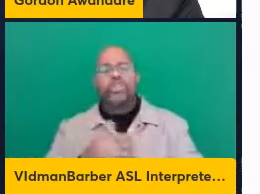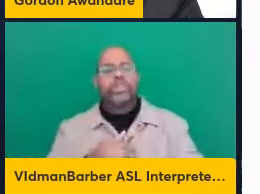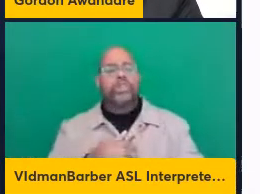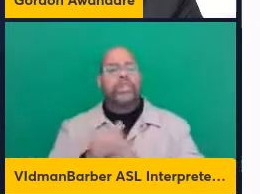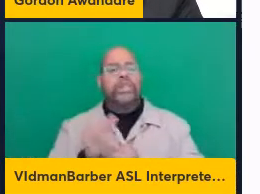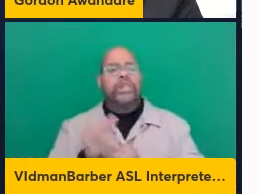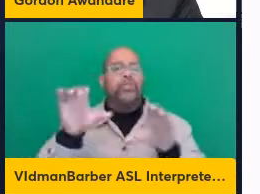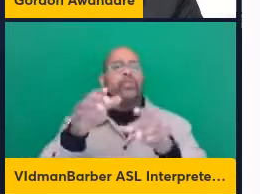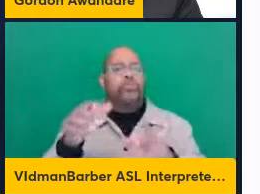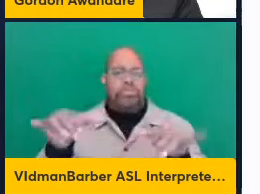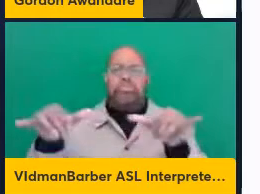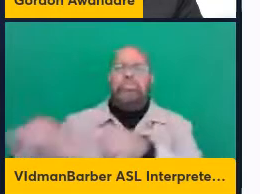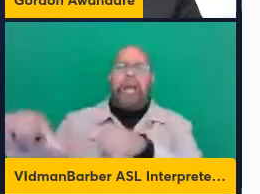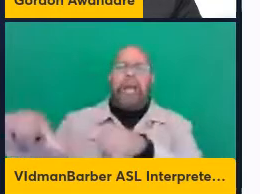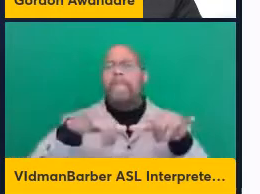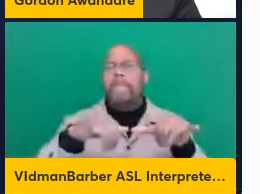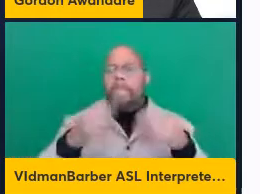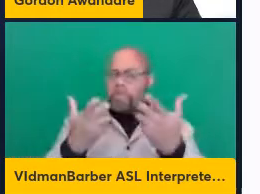do.